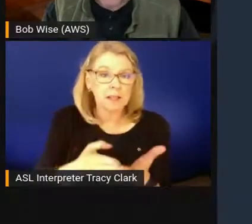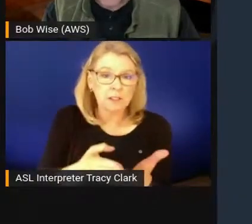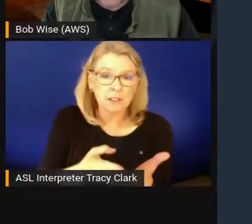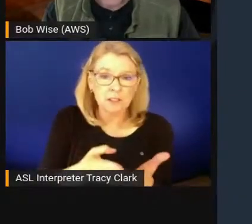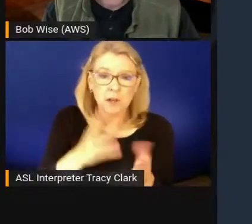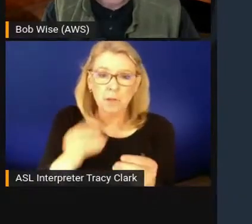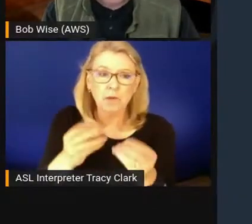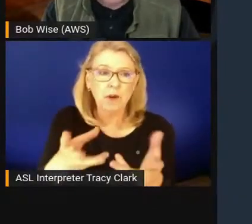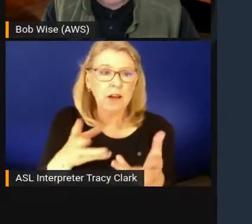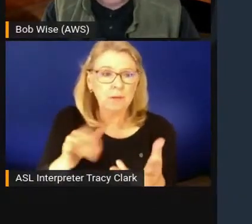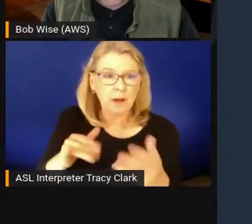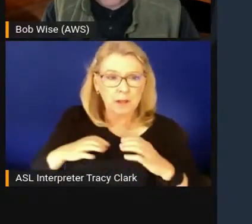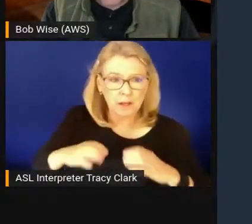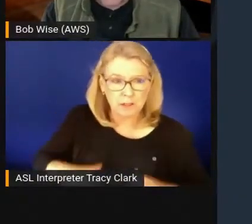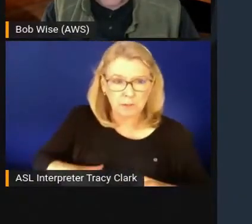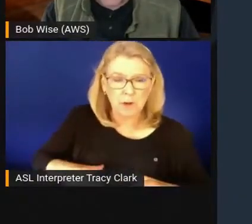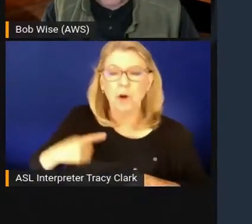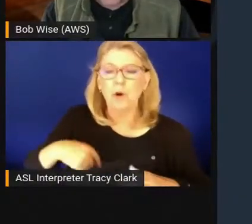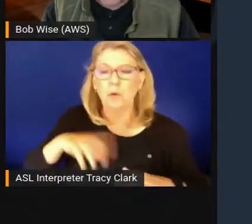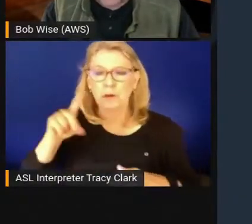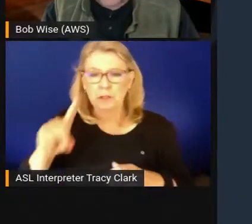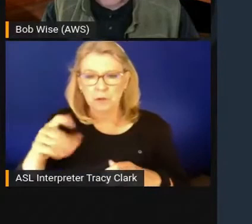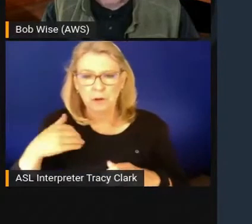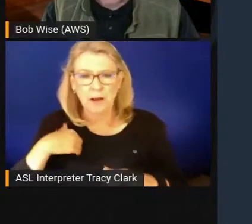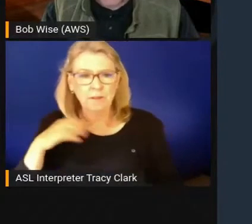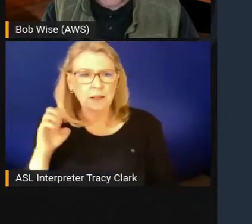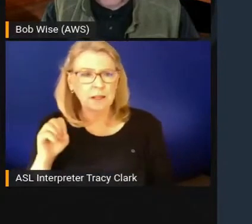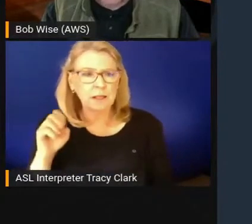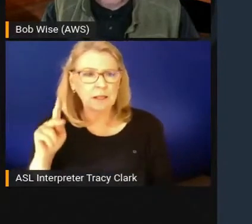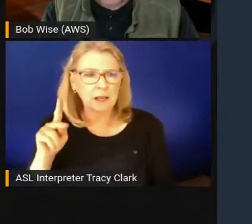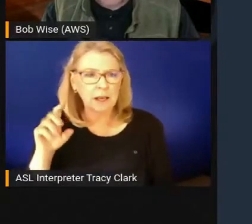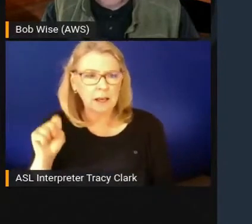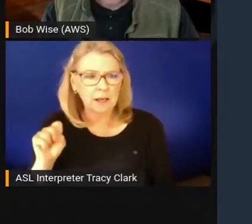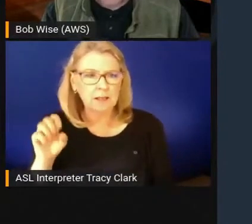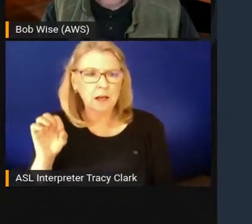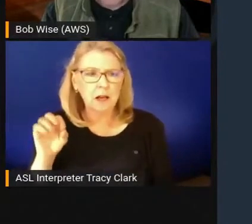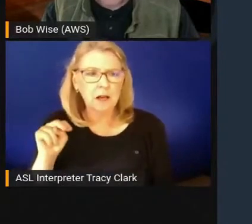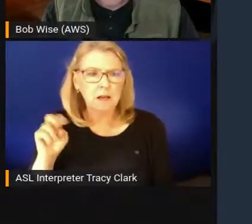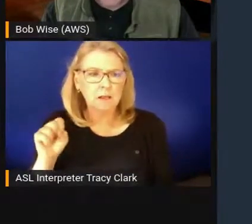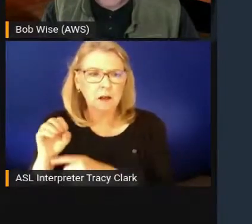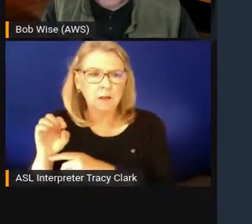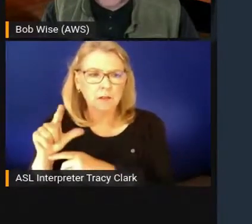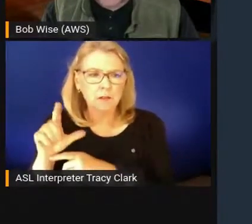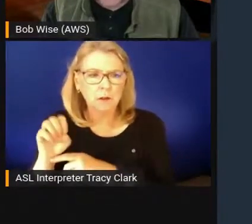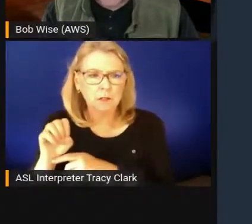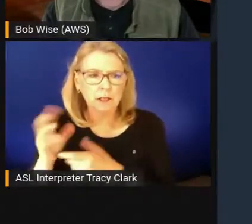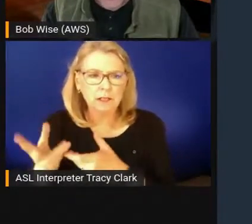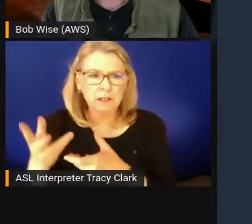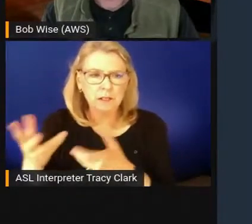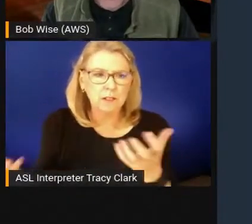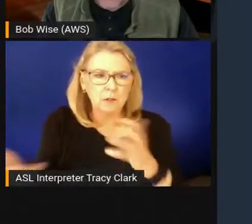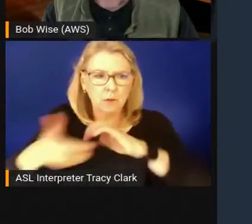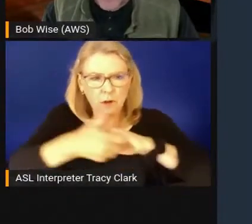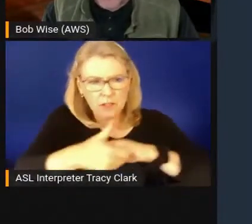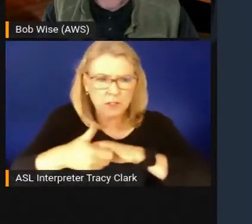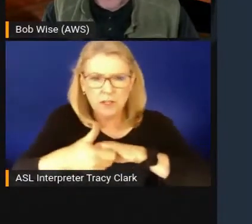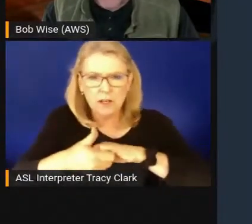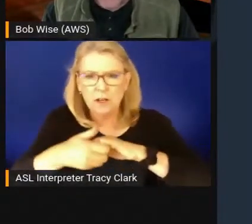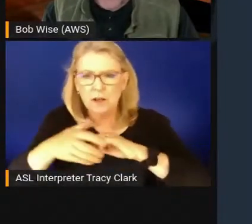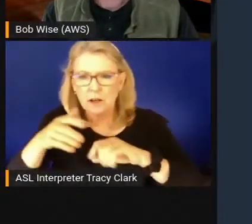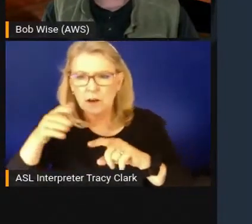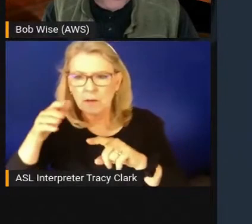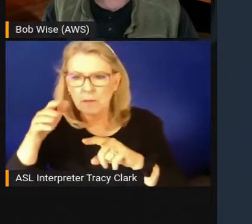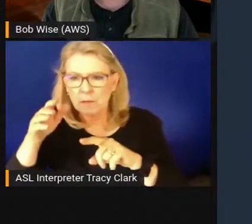by the customer. We do have EKS console integration via EKS connector. However, the connection back